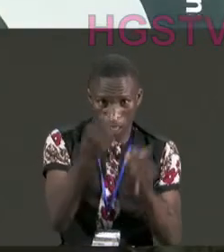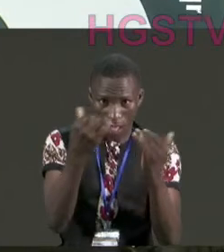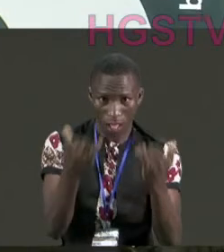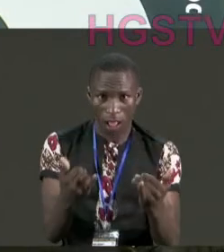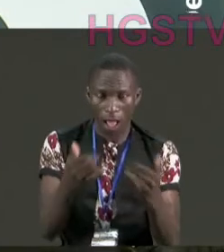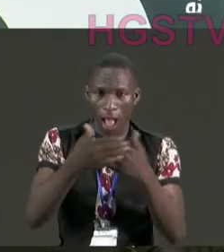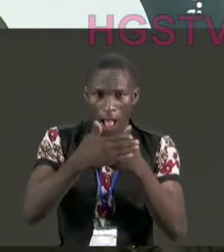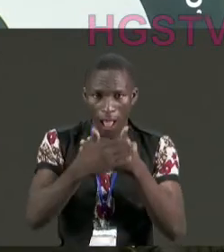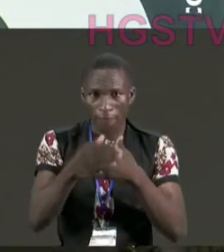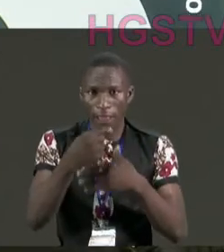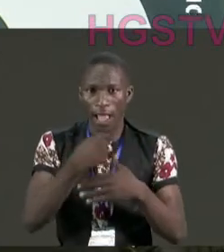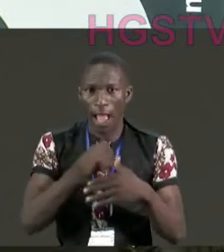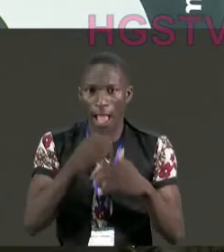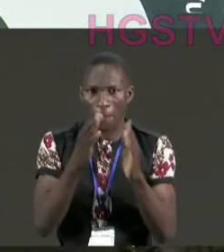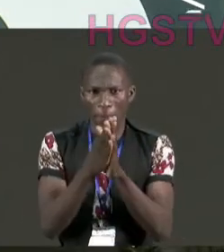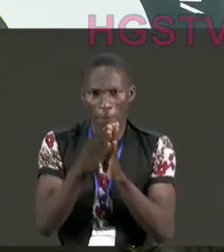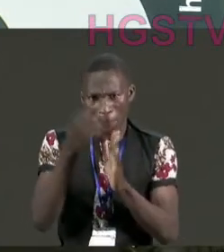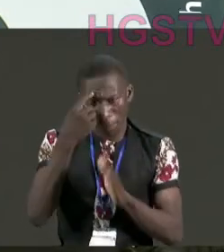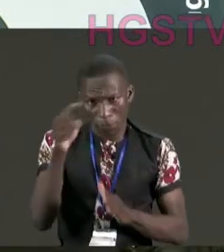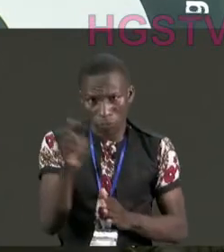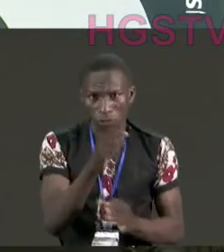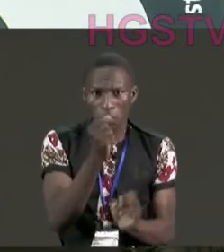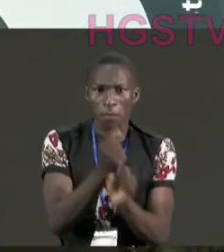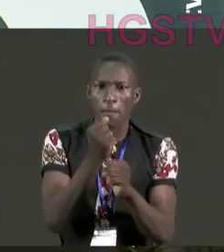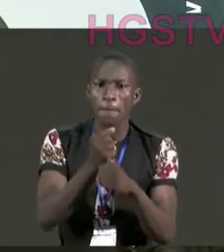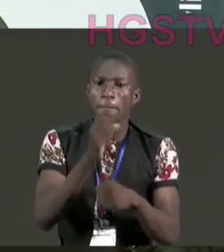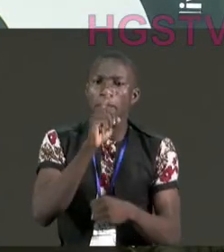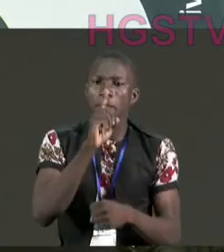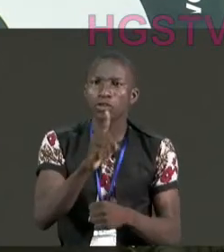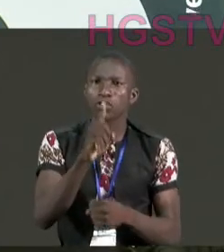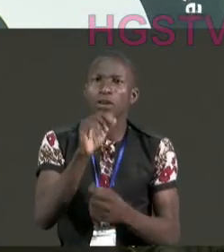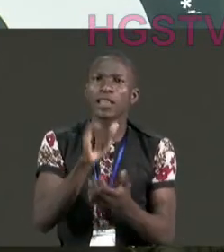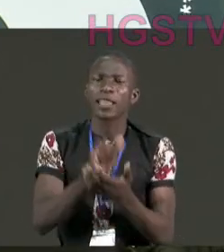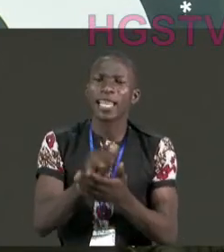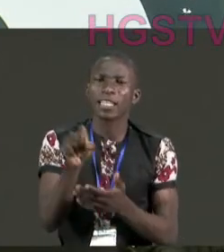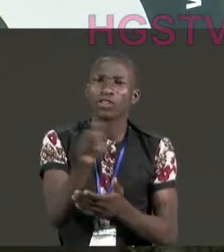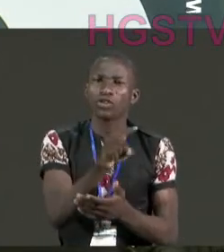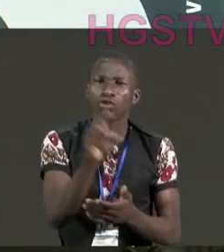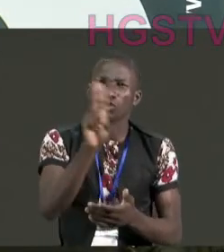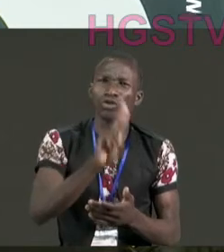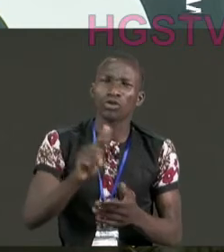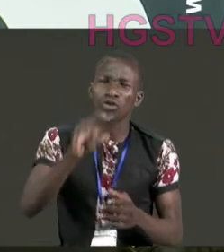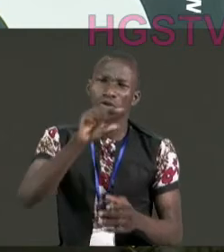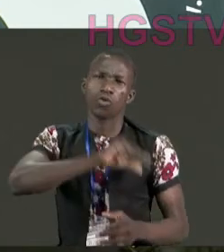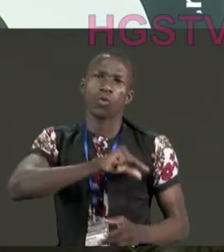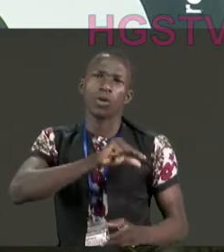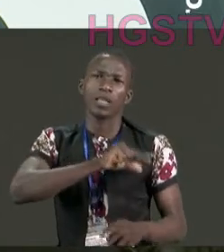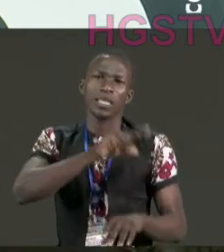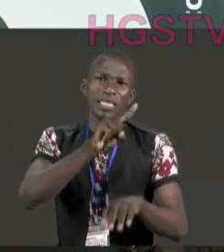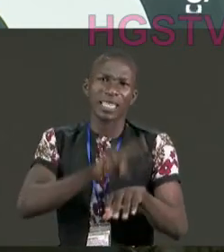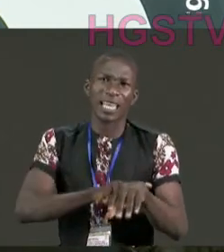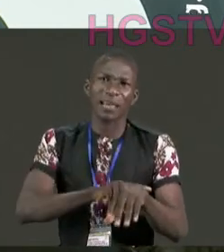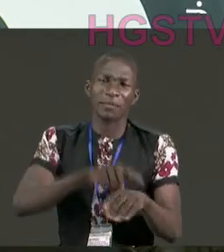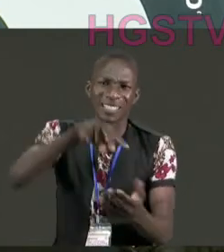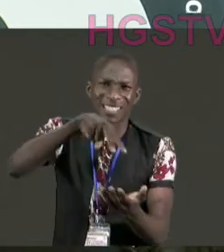After I've prayed for you, make sure that you spend quality time standing in the